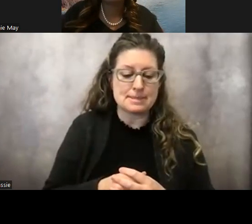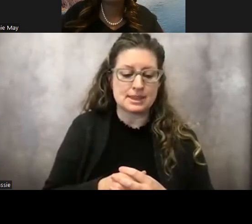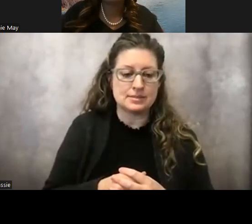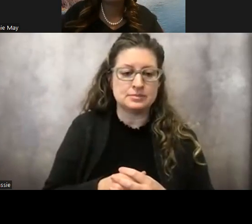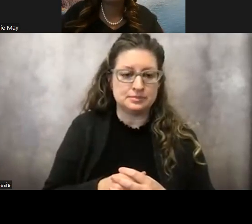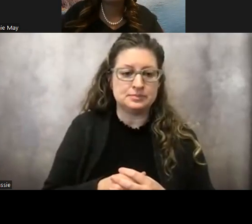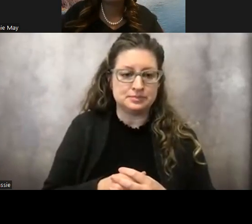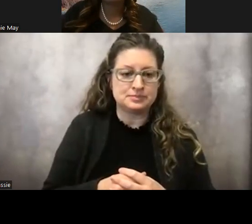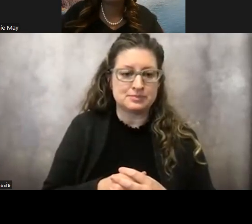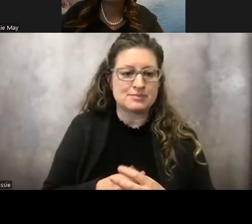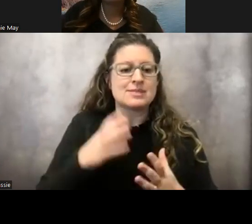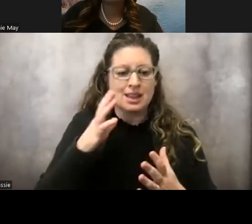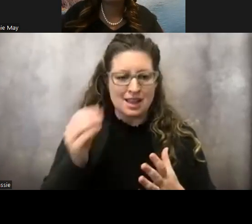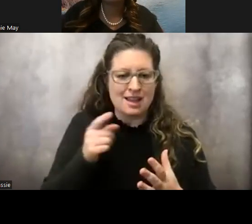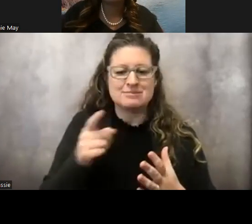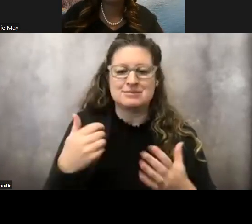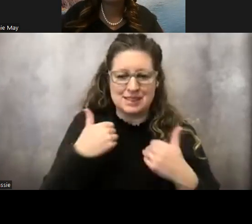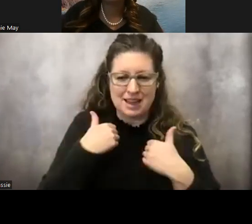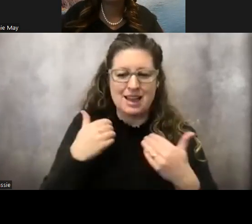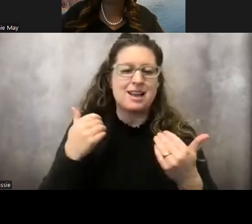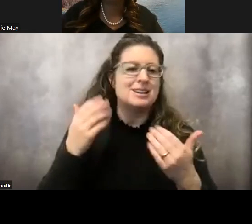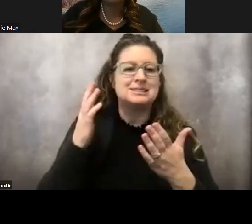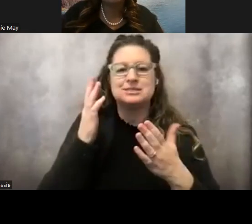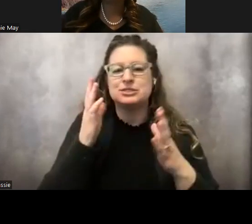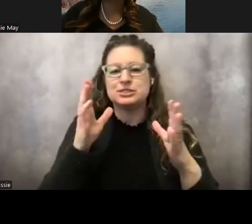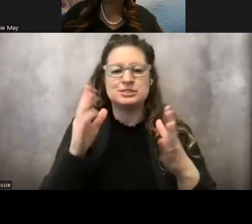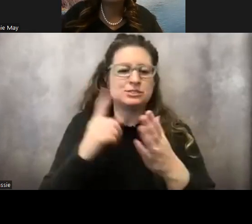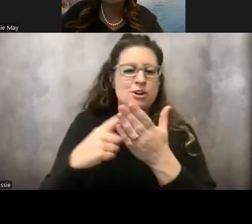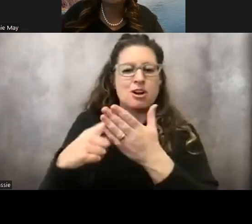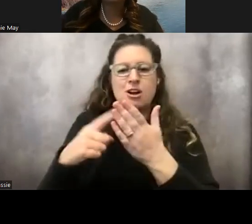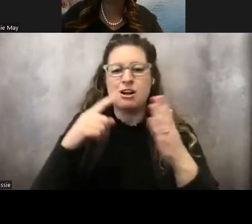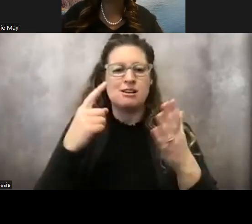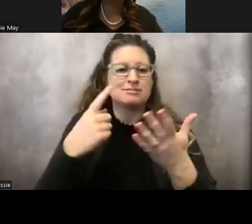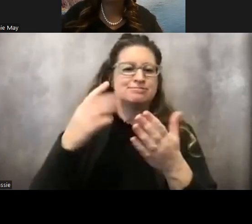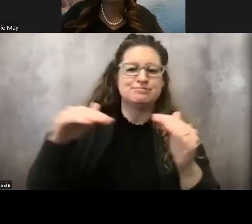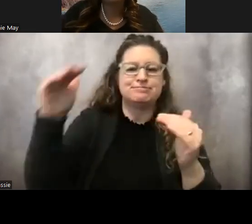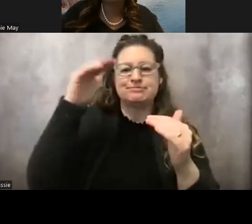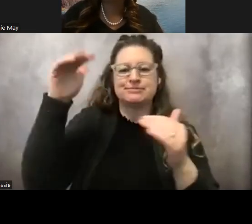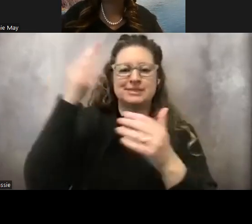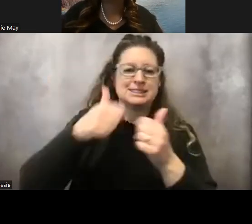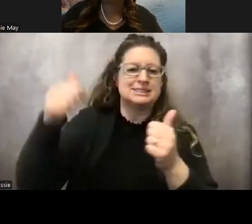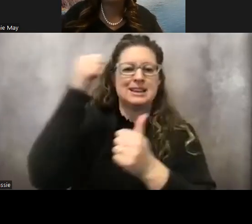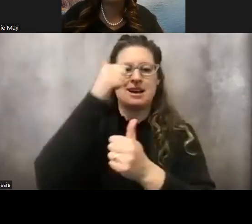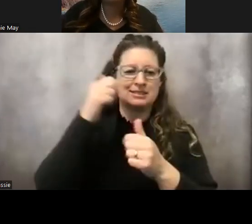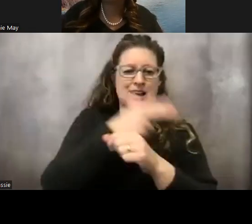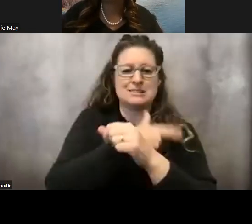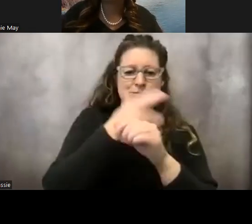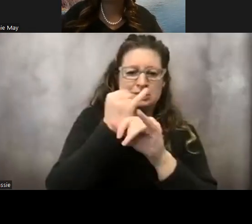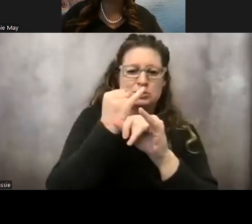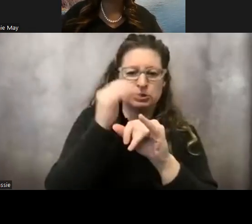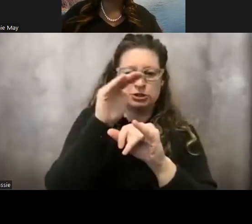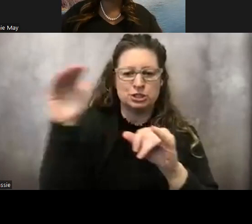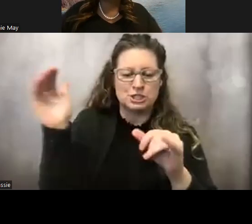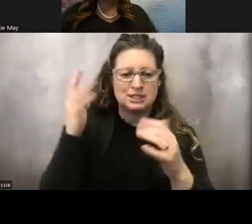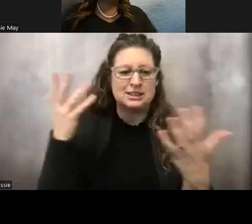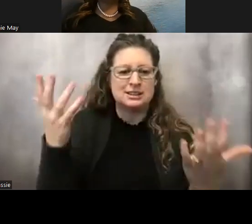institutional sort of talk about resilience building and mindfulness was just, the nurses